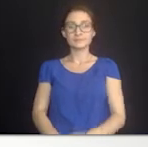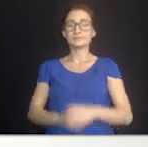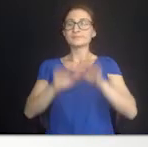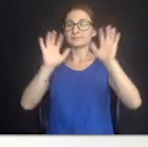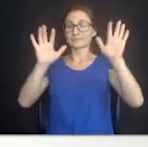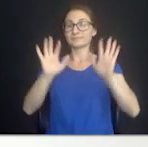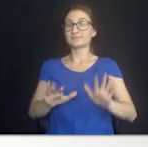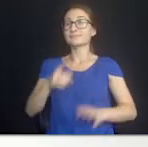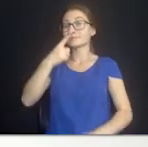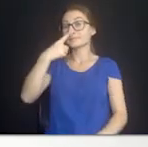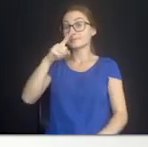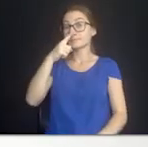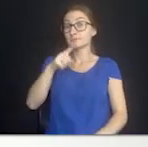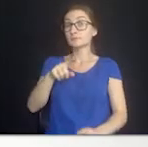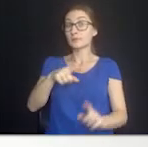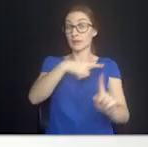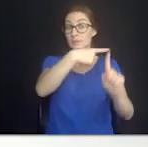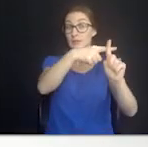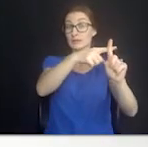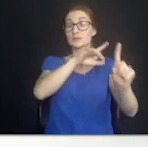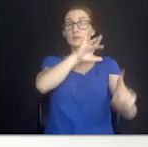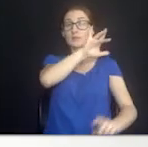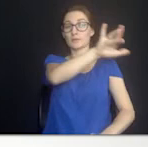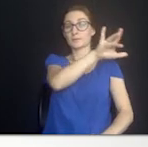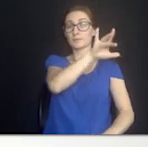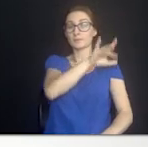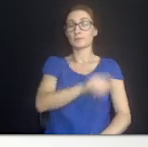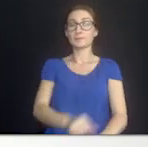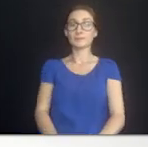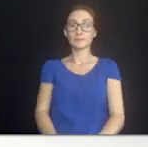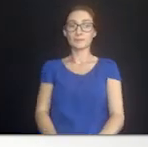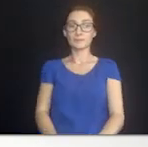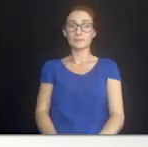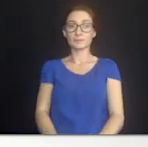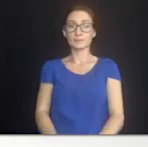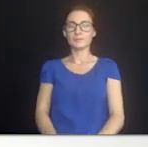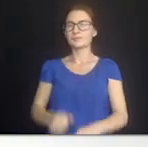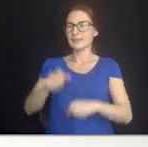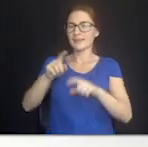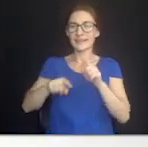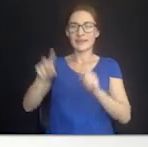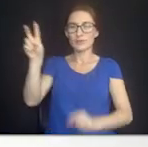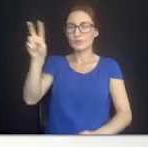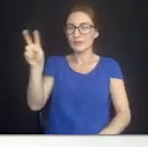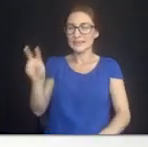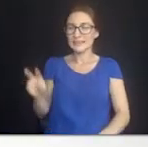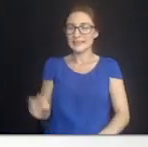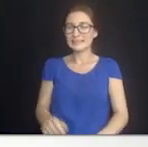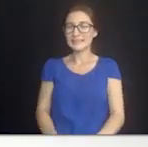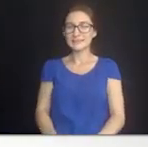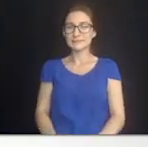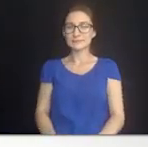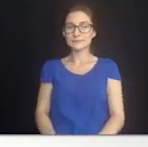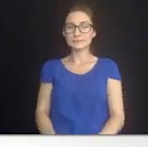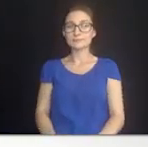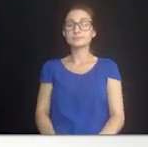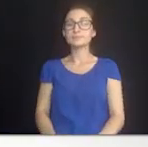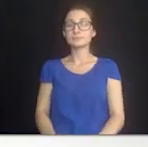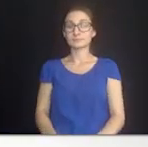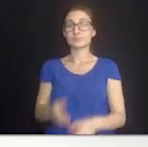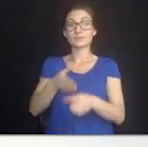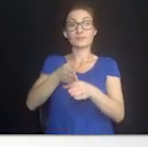Awesome. So can you click on that plus sign next to the first resource? I can't read it from here. Maybe somebody could